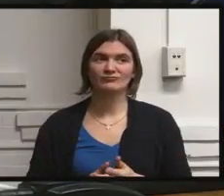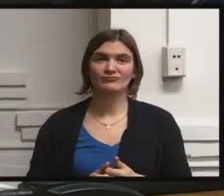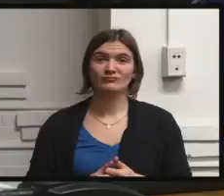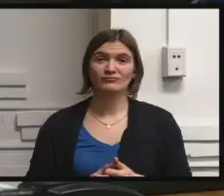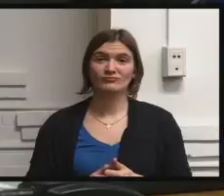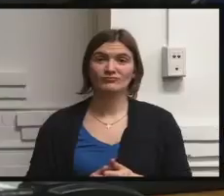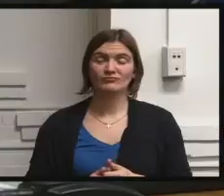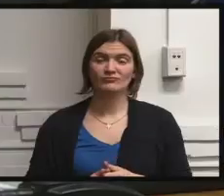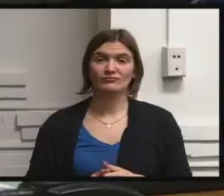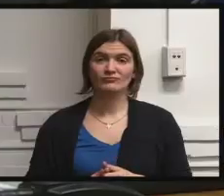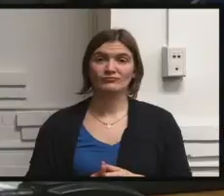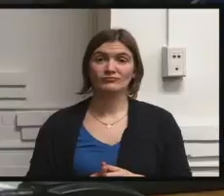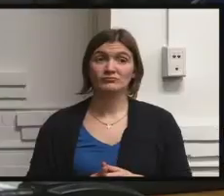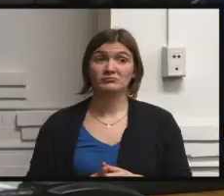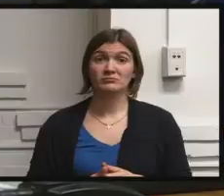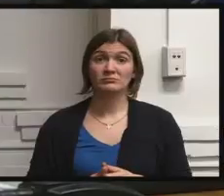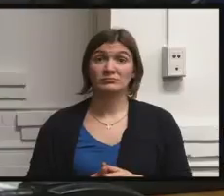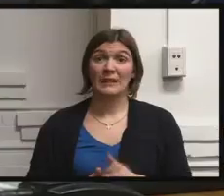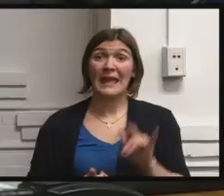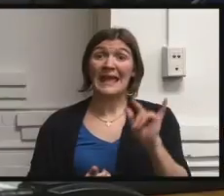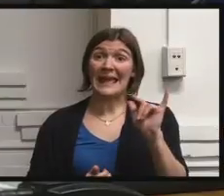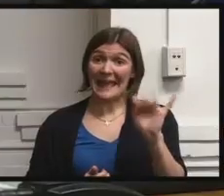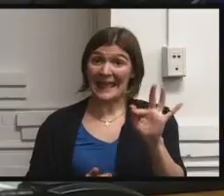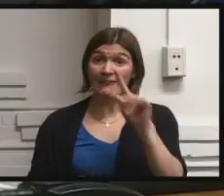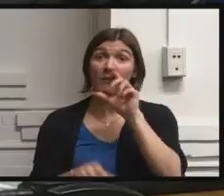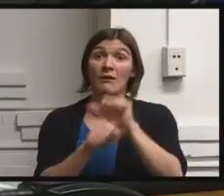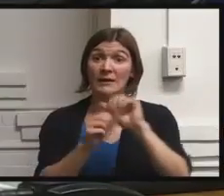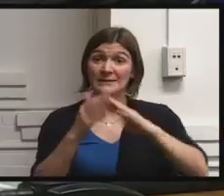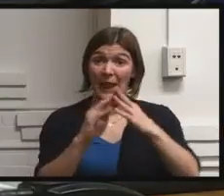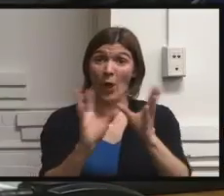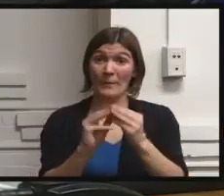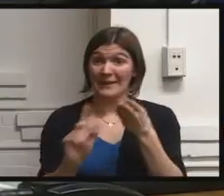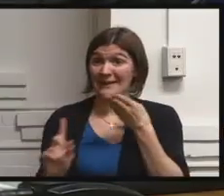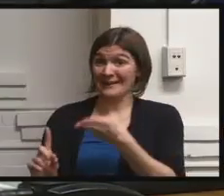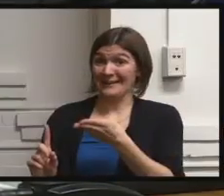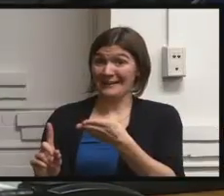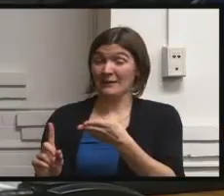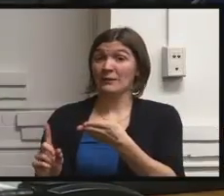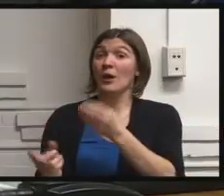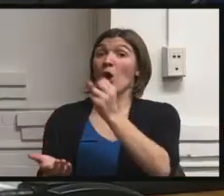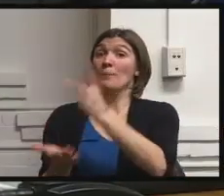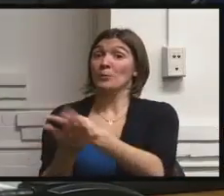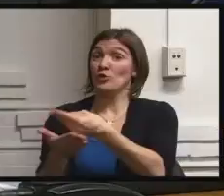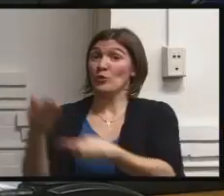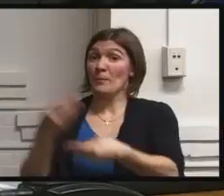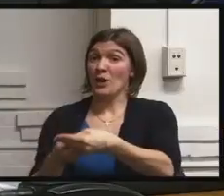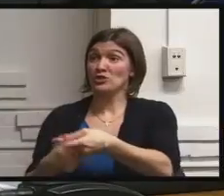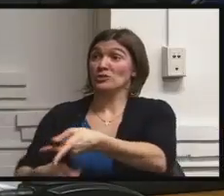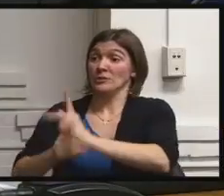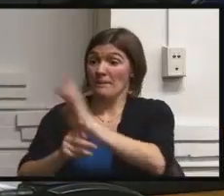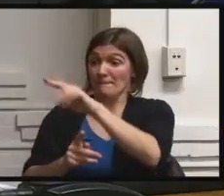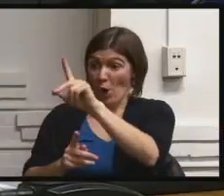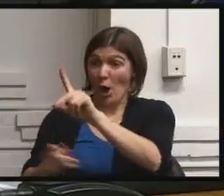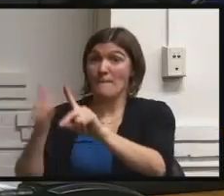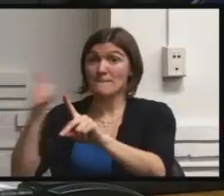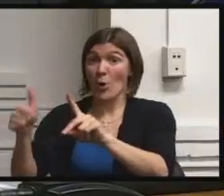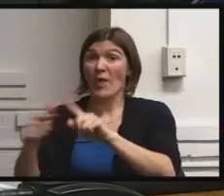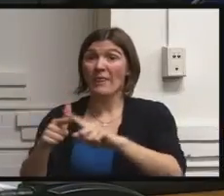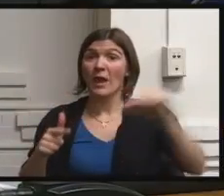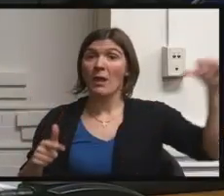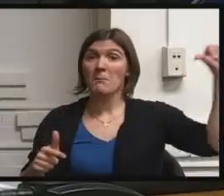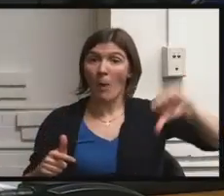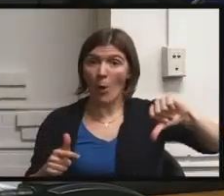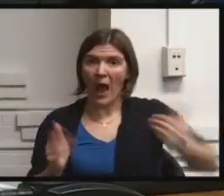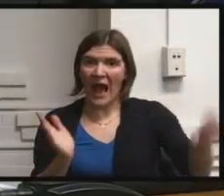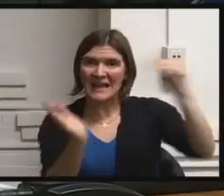If we wind up passing the bond vote at town meeting and then having it rejected later on, we're going to be back at the $6